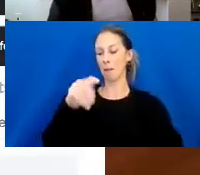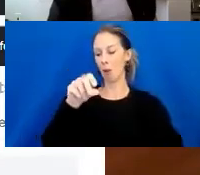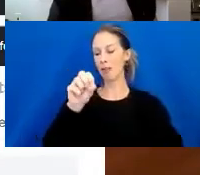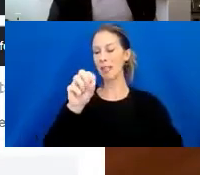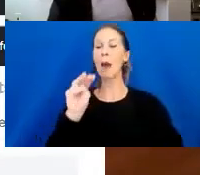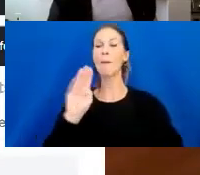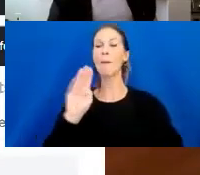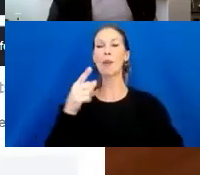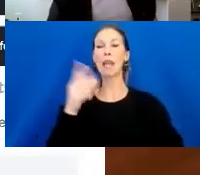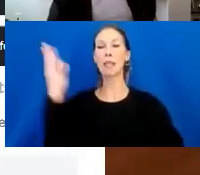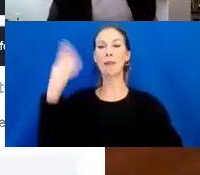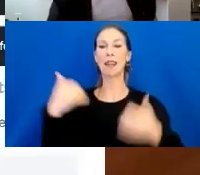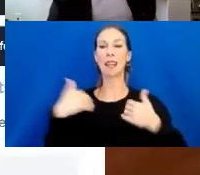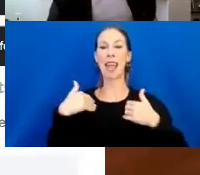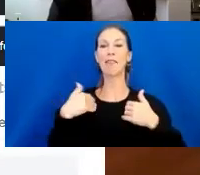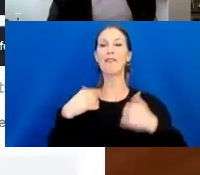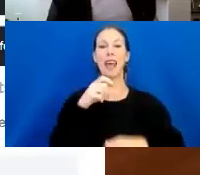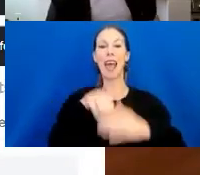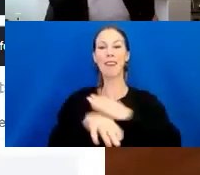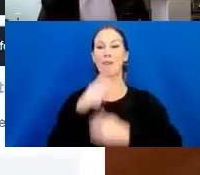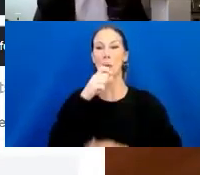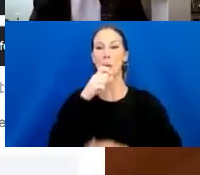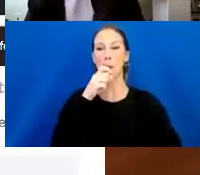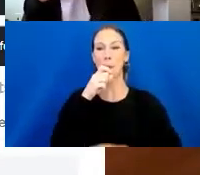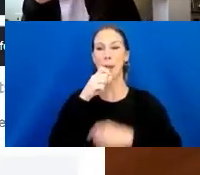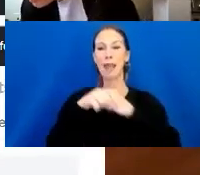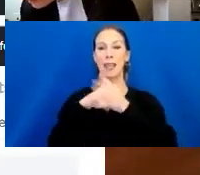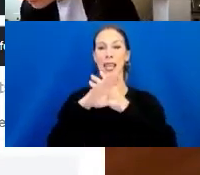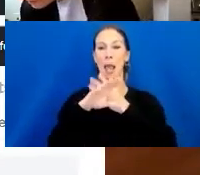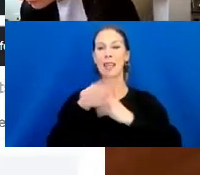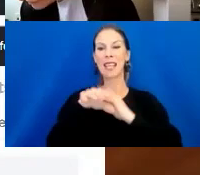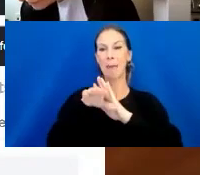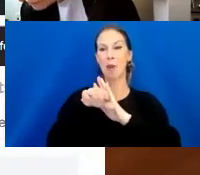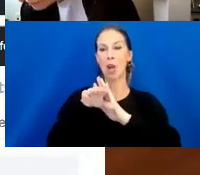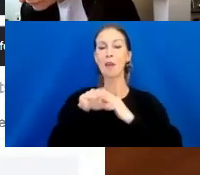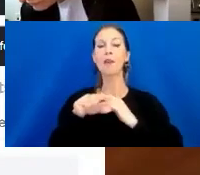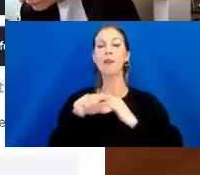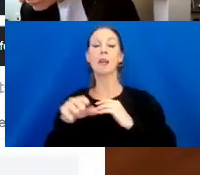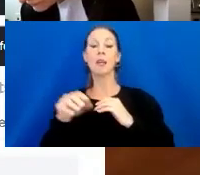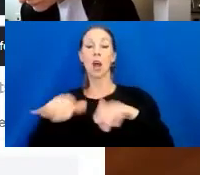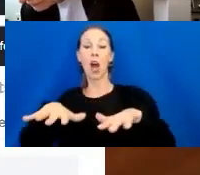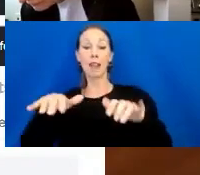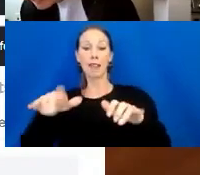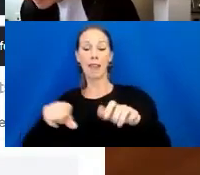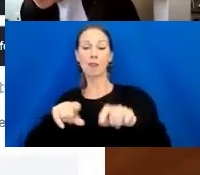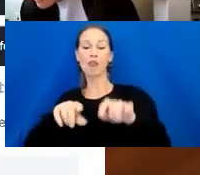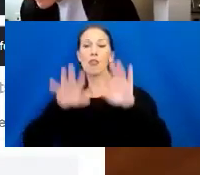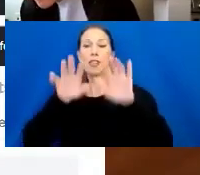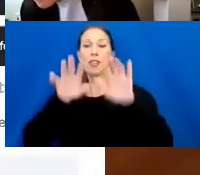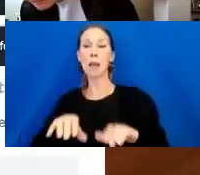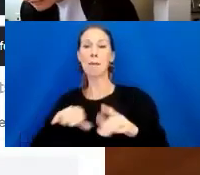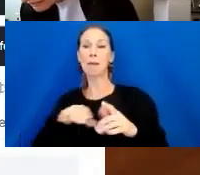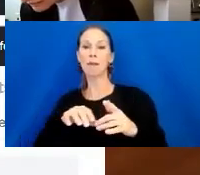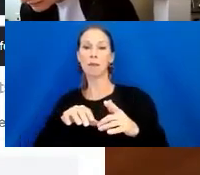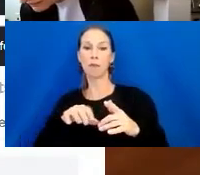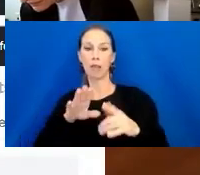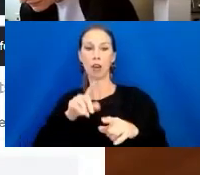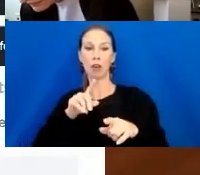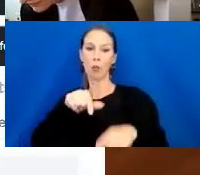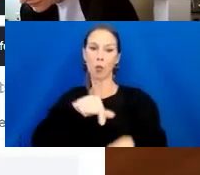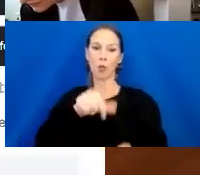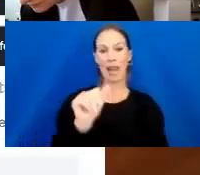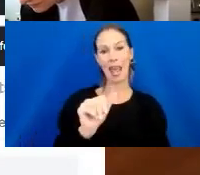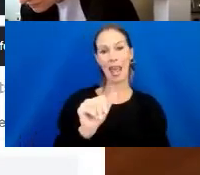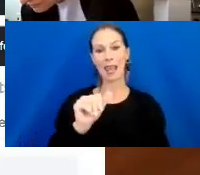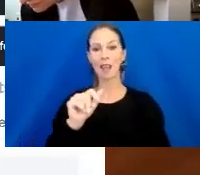will be recommended to send any of their questions into the Q&A and any chat into the chat box.